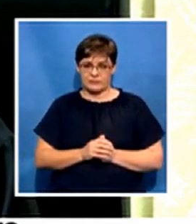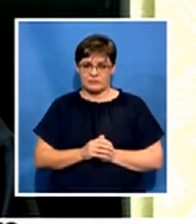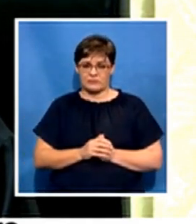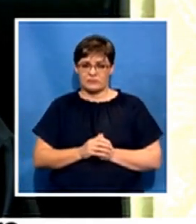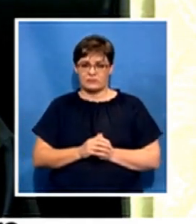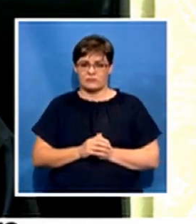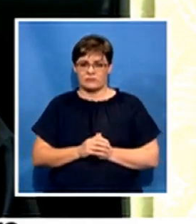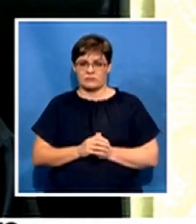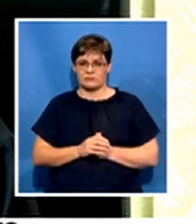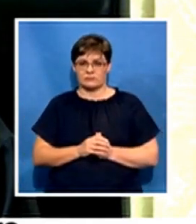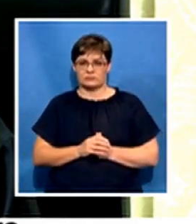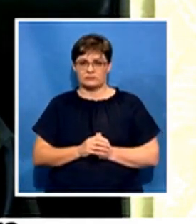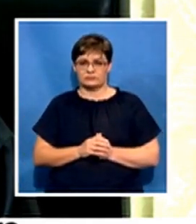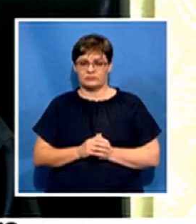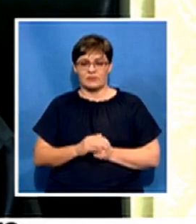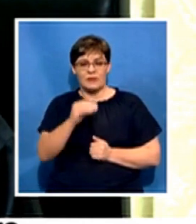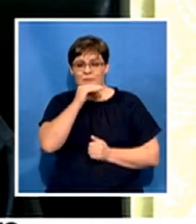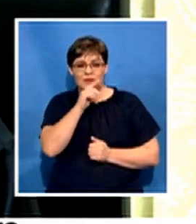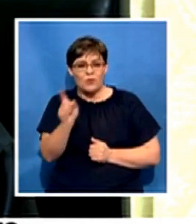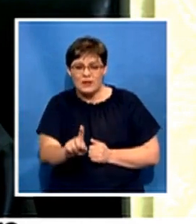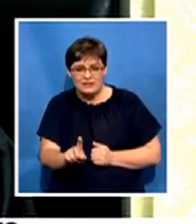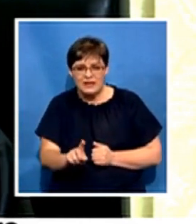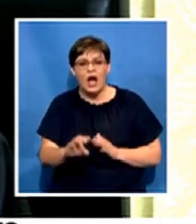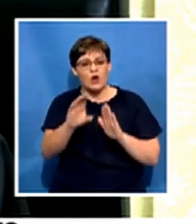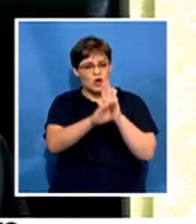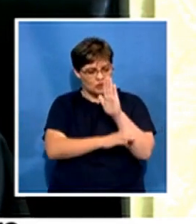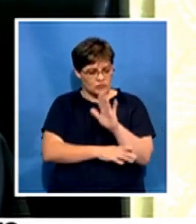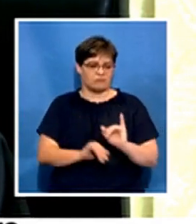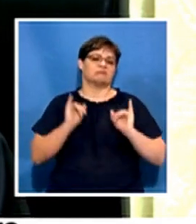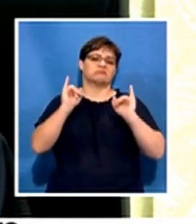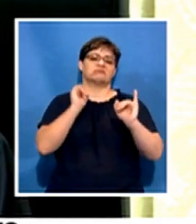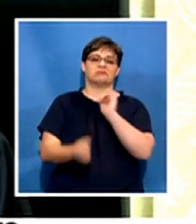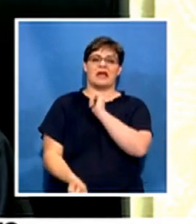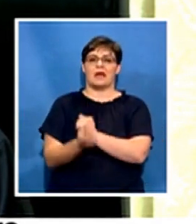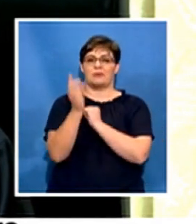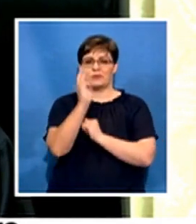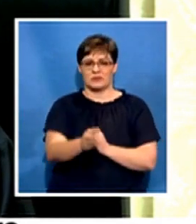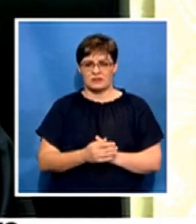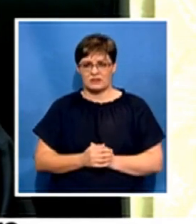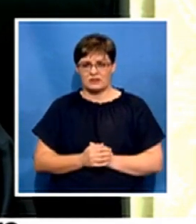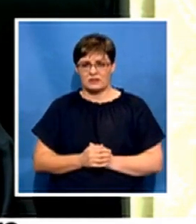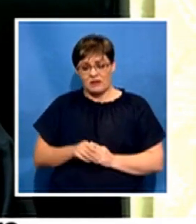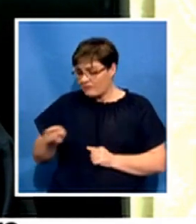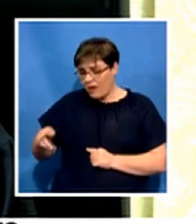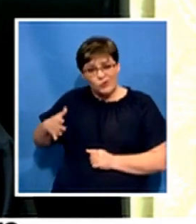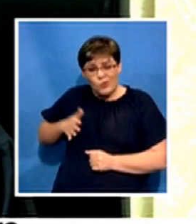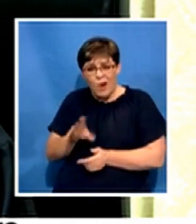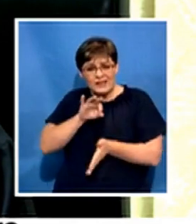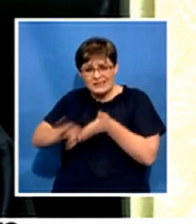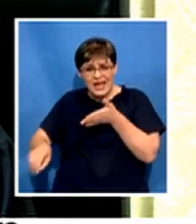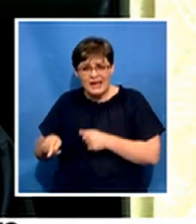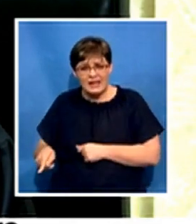us to a constitutional crisis. If the President does not want to sign a bill, he must refer back to